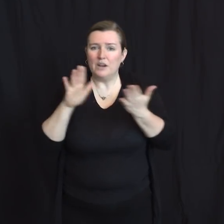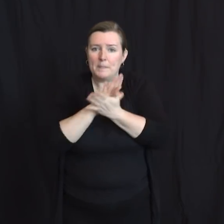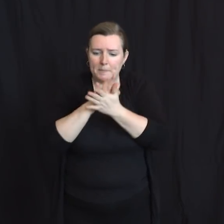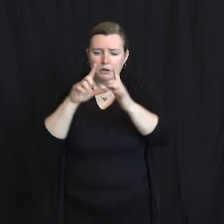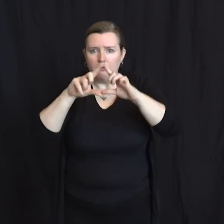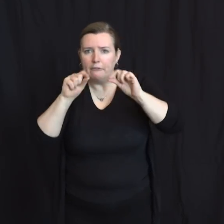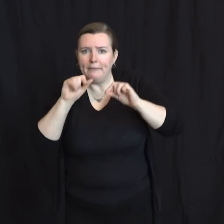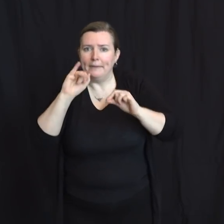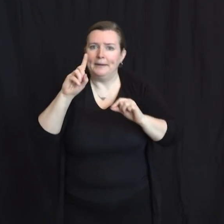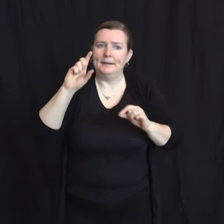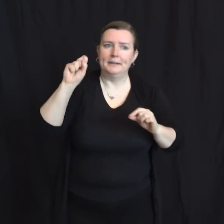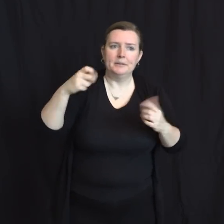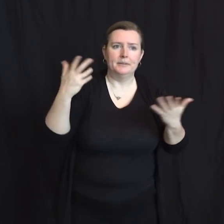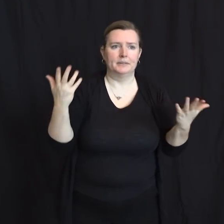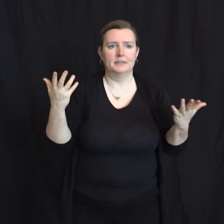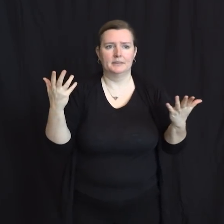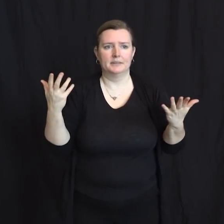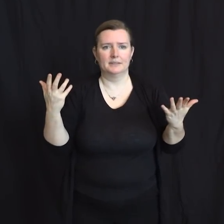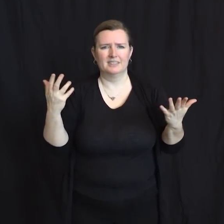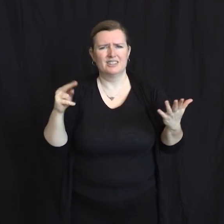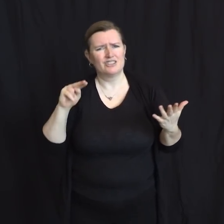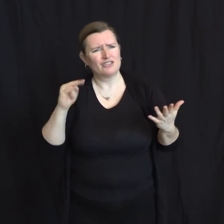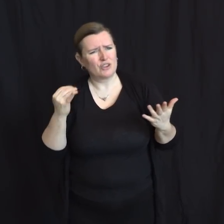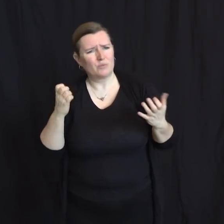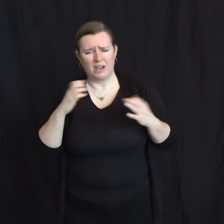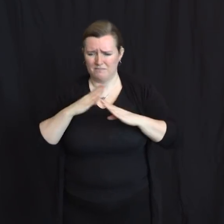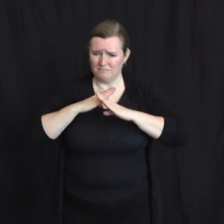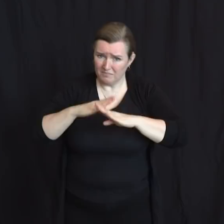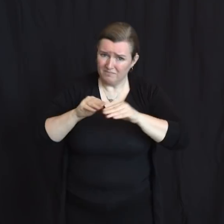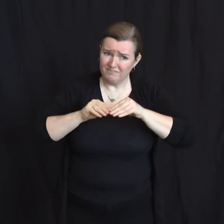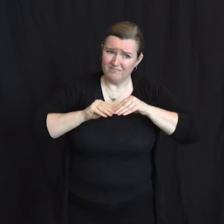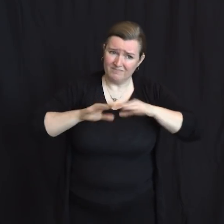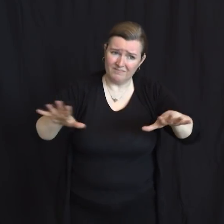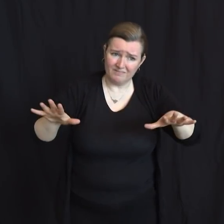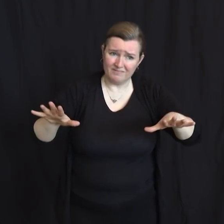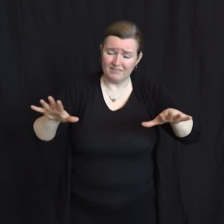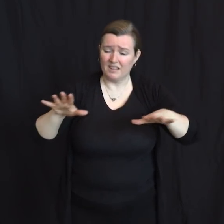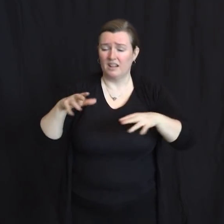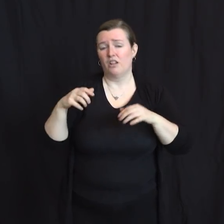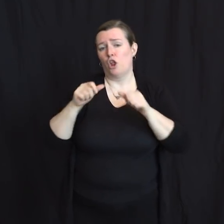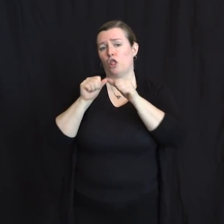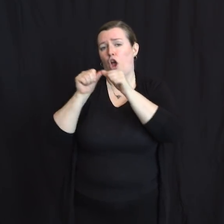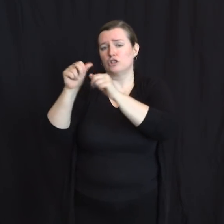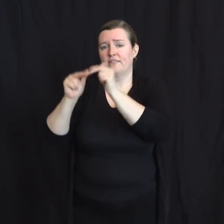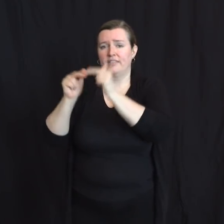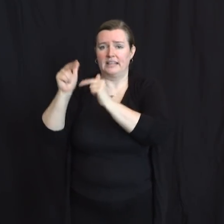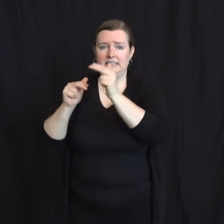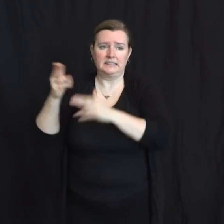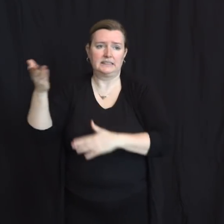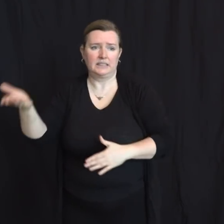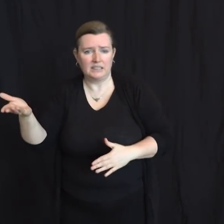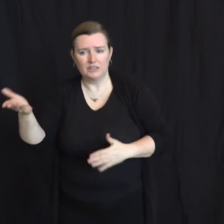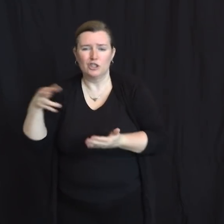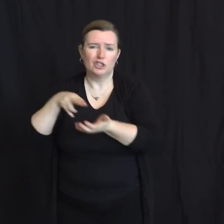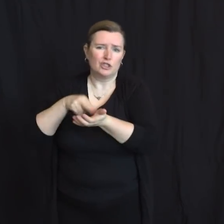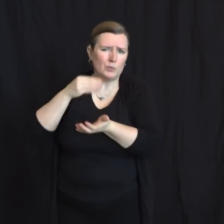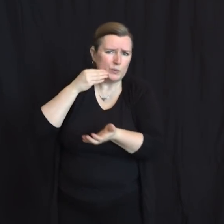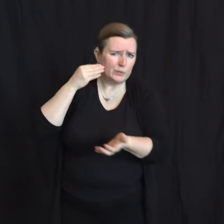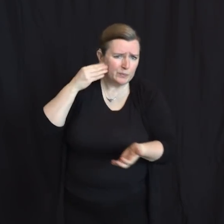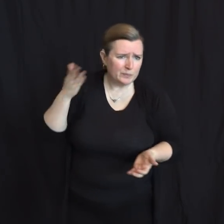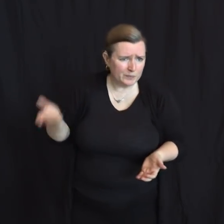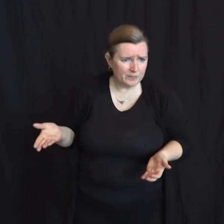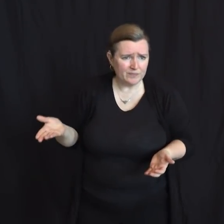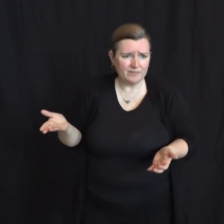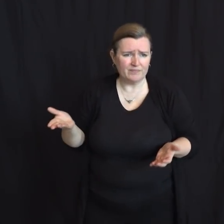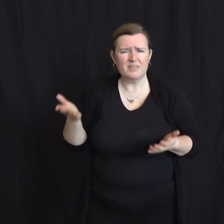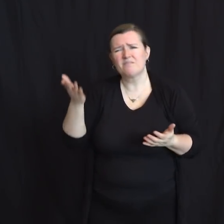widespread outbreaks of the coronavirus at long-term care facilities in the state's southern region that haven't yet been impacted. Can you give any more